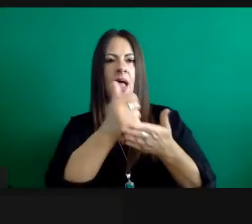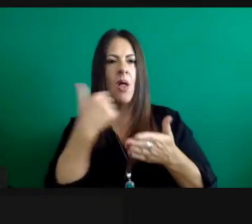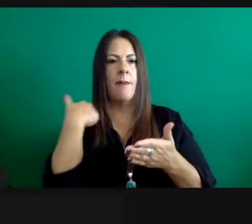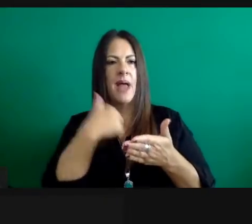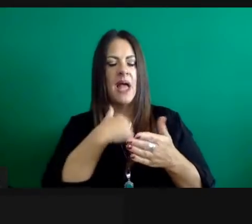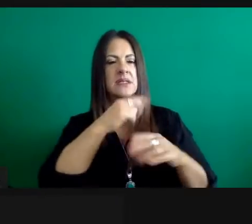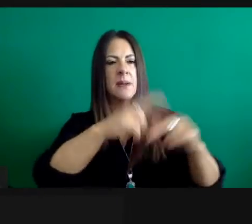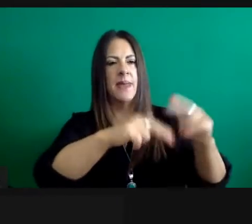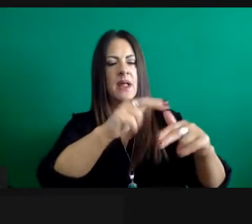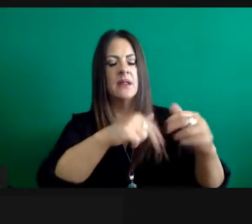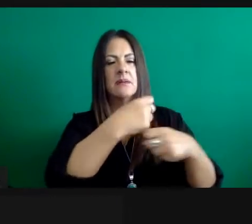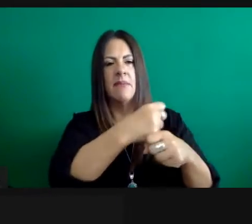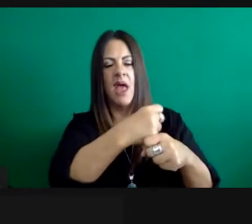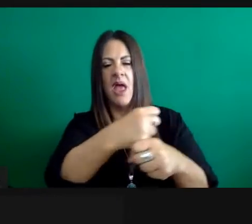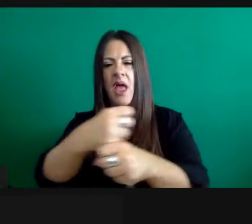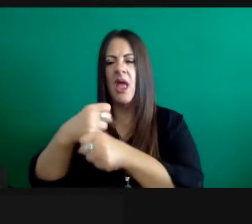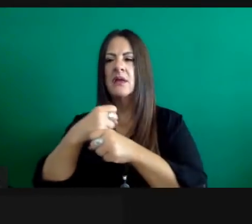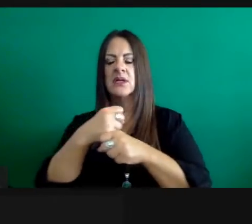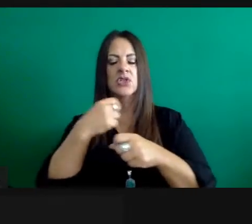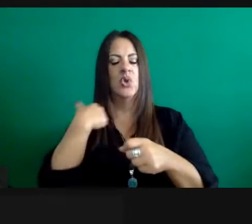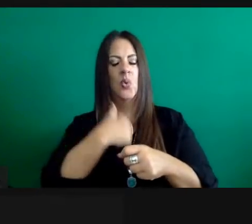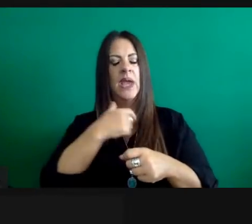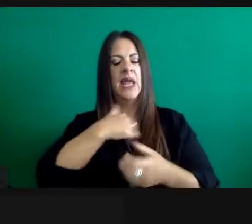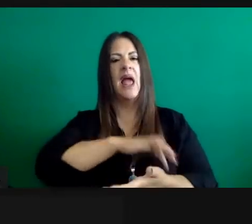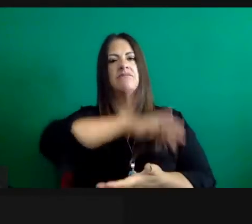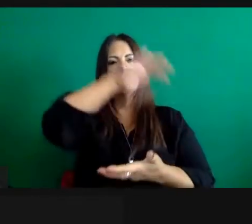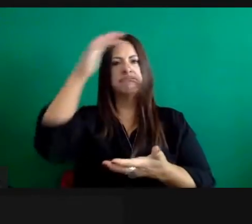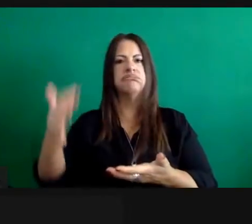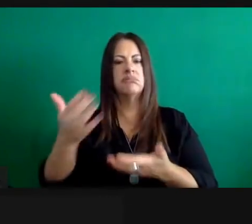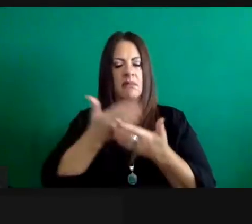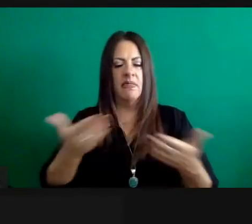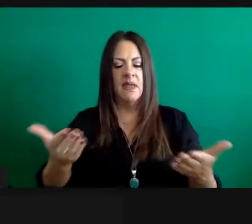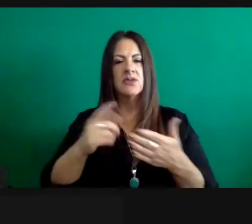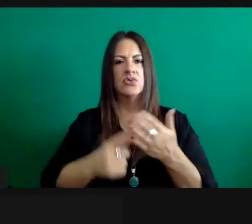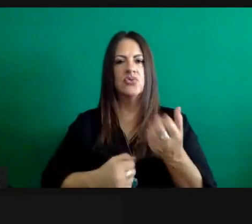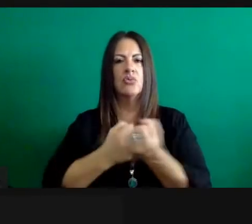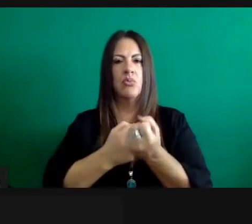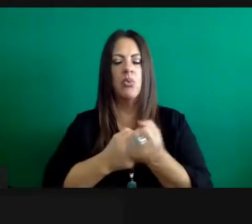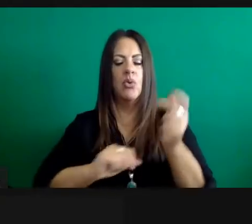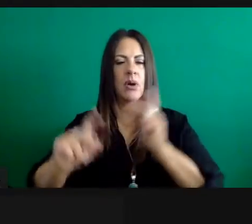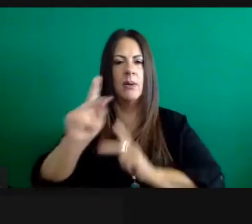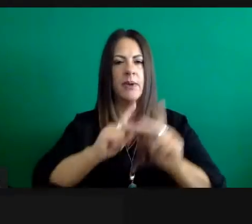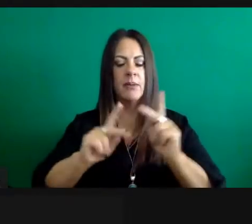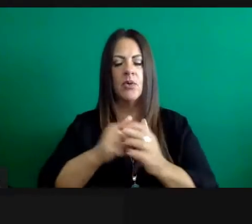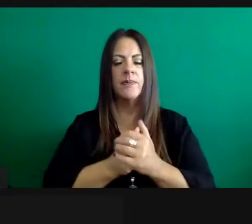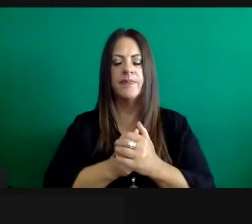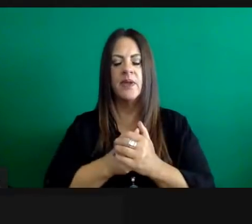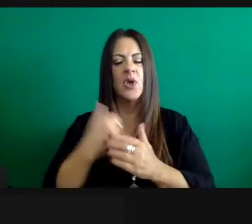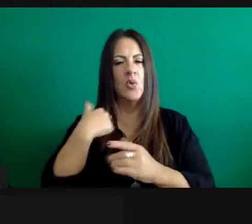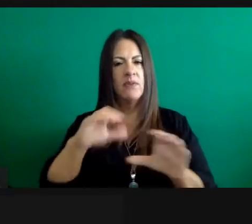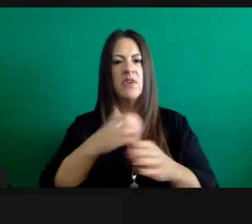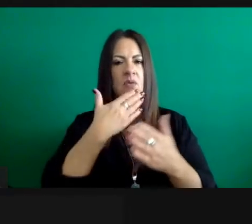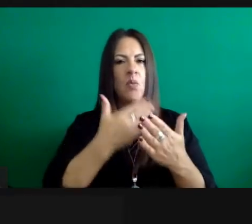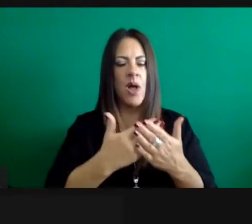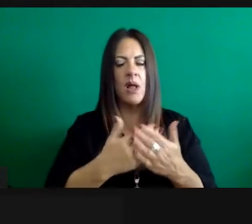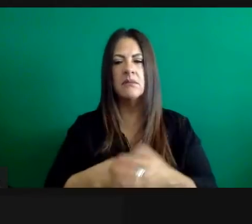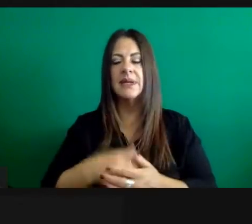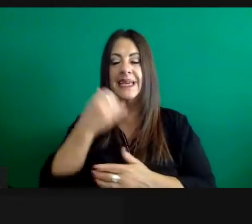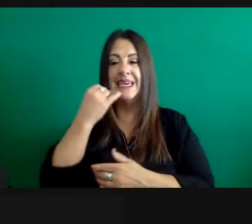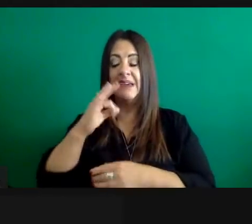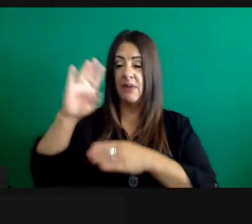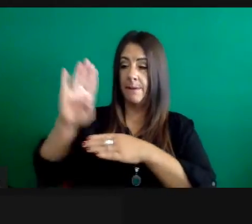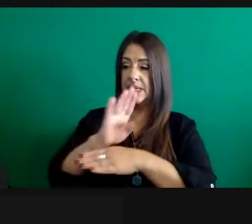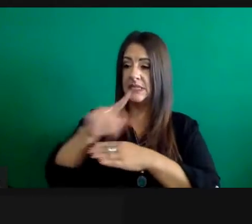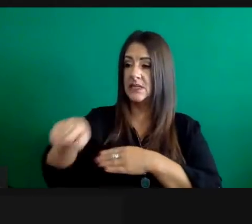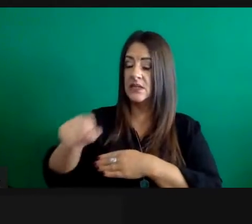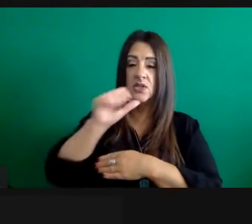in place are important, but they still need to be done and done well. And so any industry where that isn't happening, we